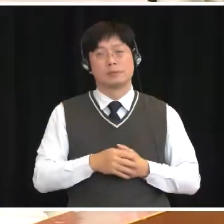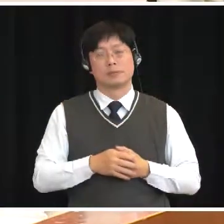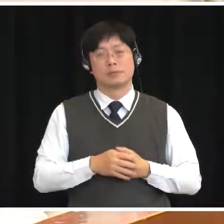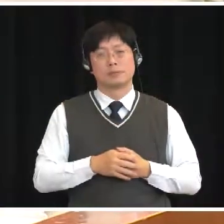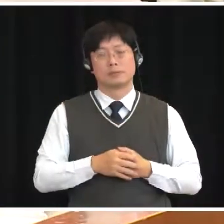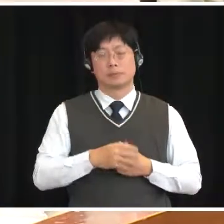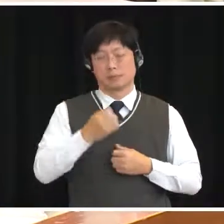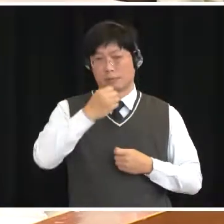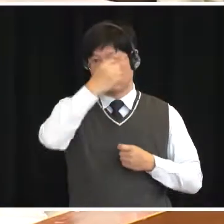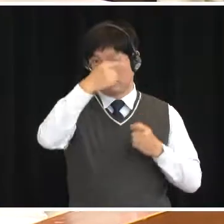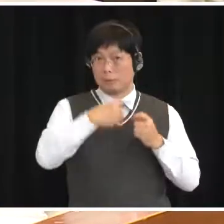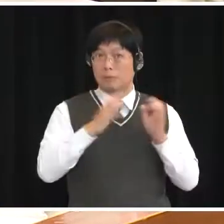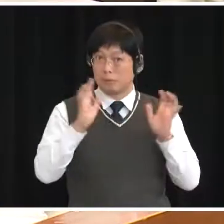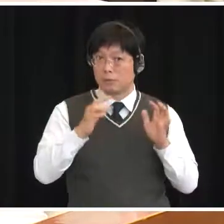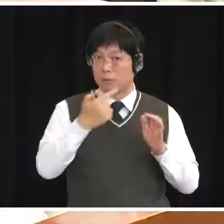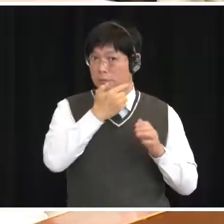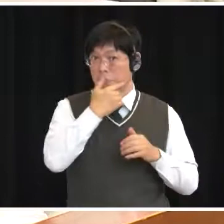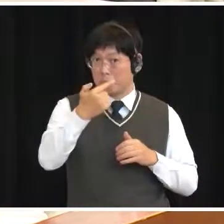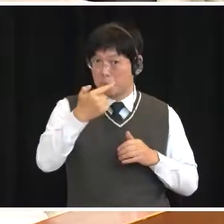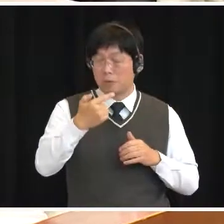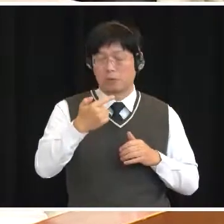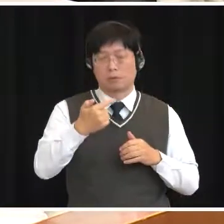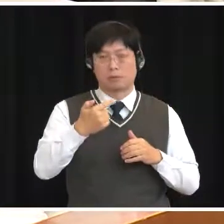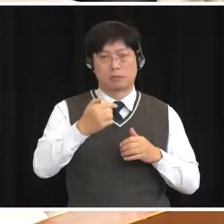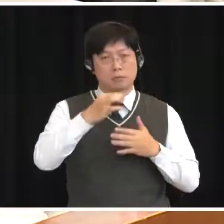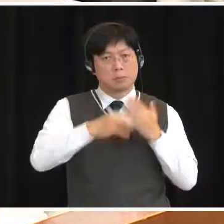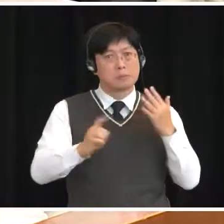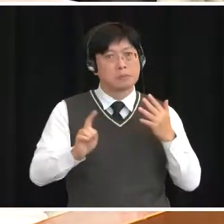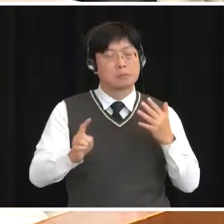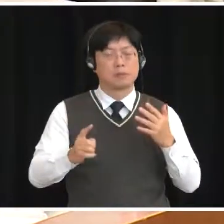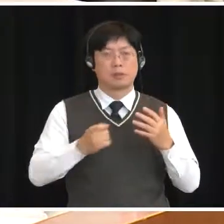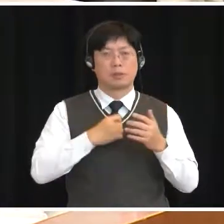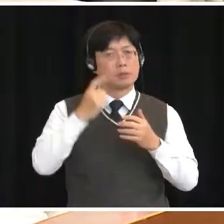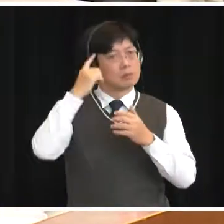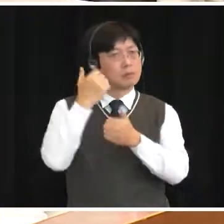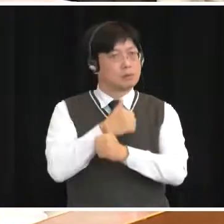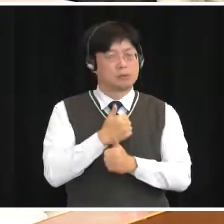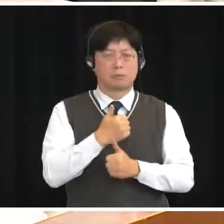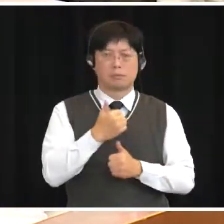consider. And I think